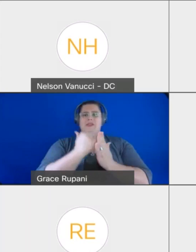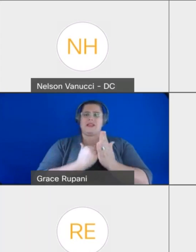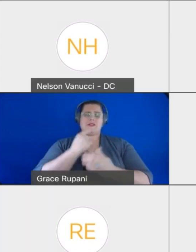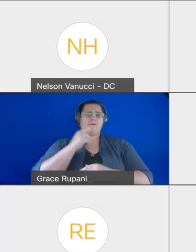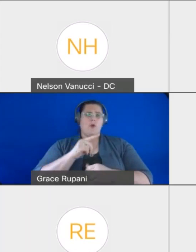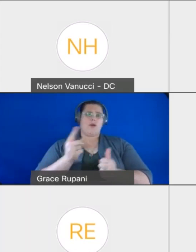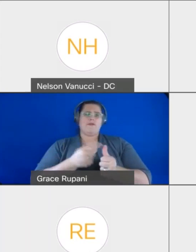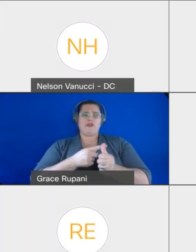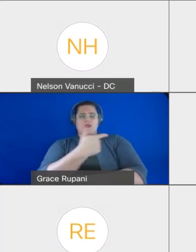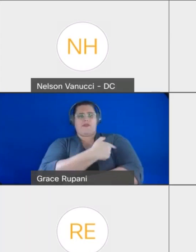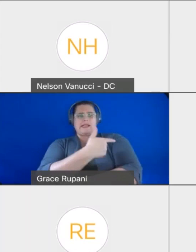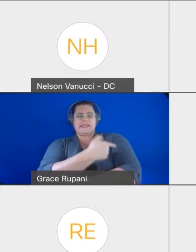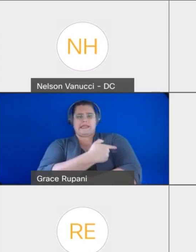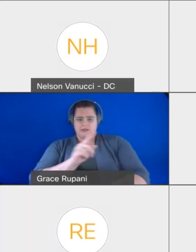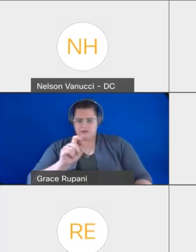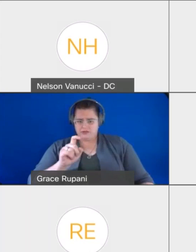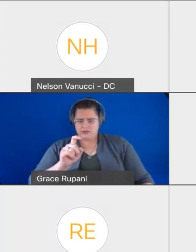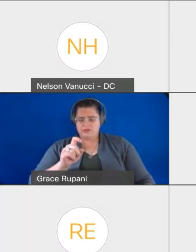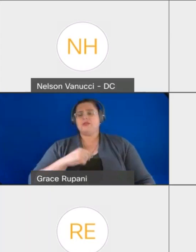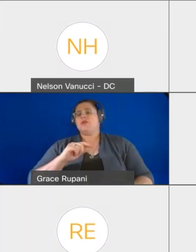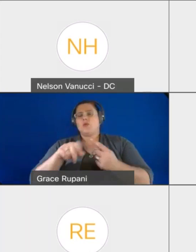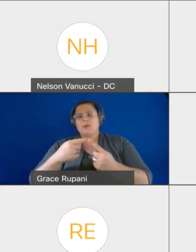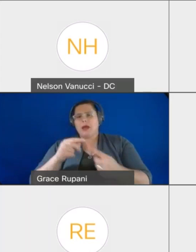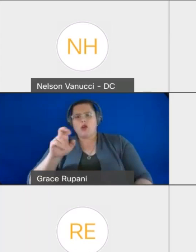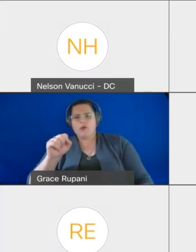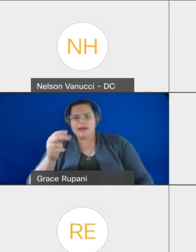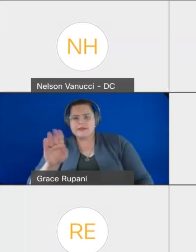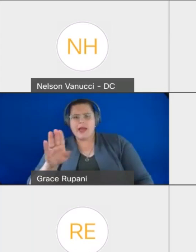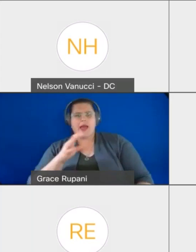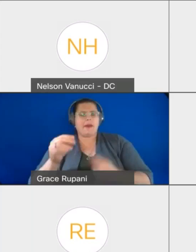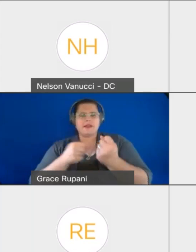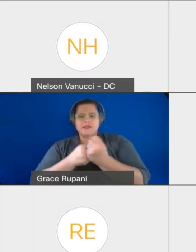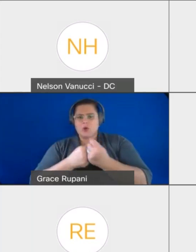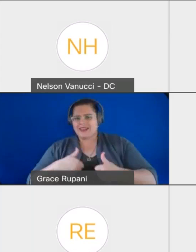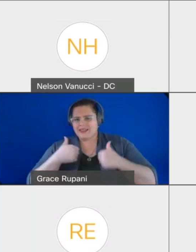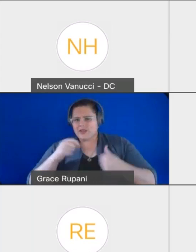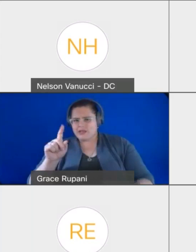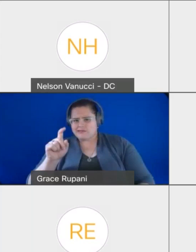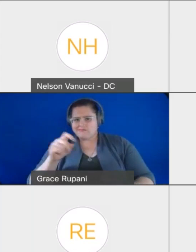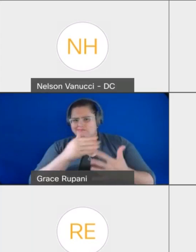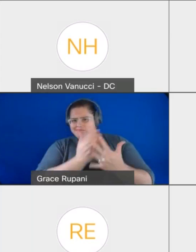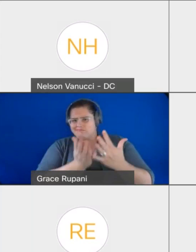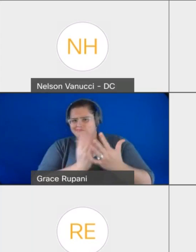residential habilitation and supported living? So just so that people are aware, you can